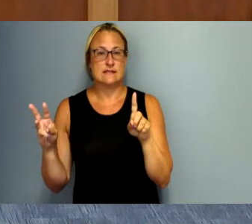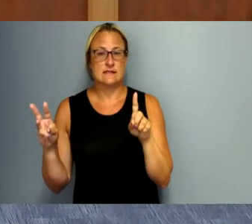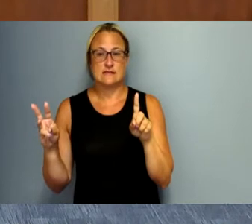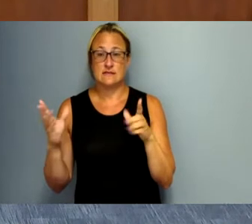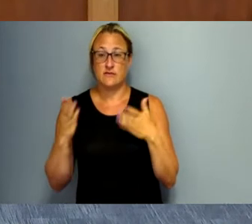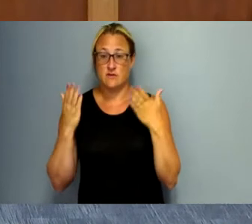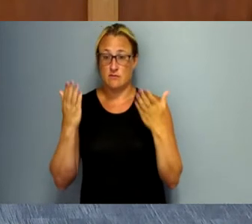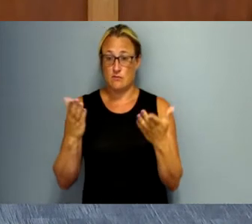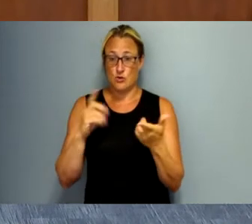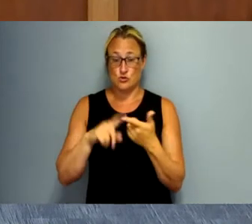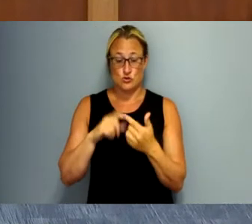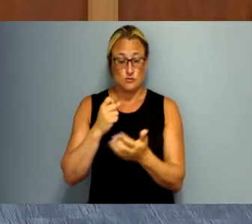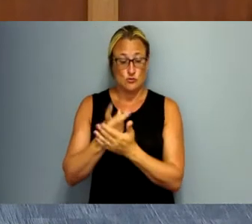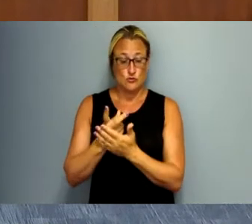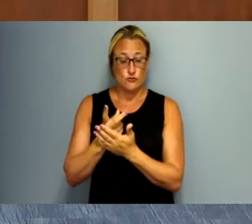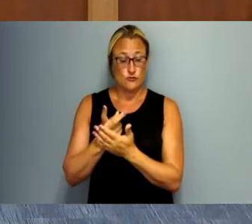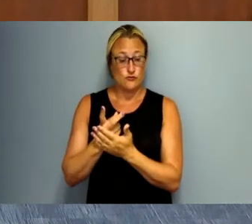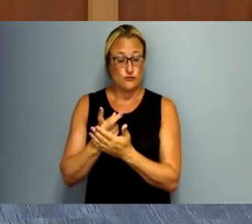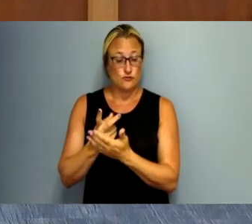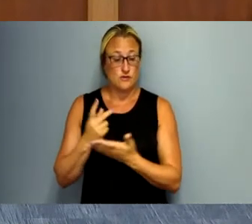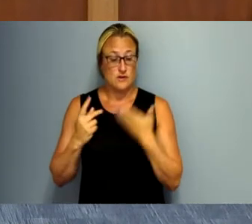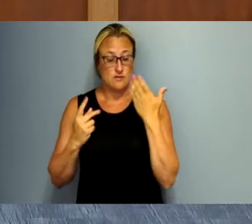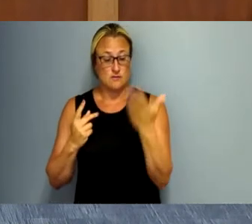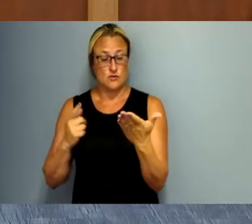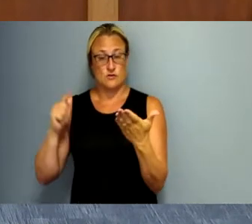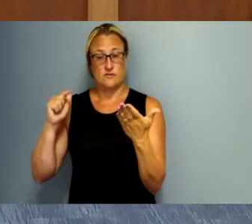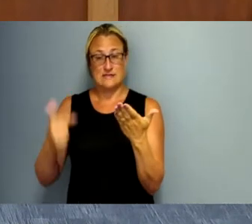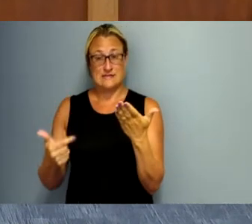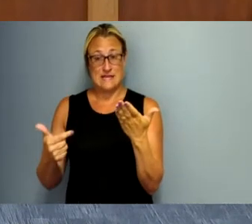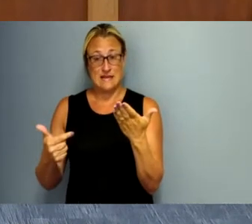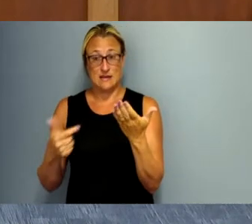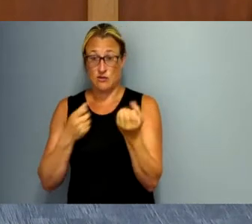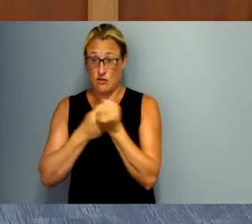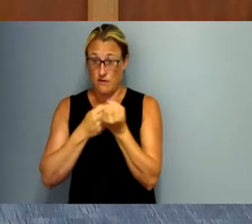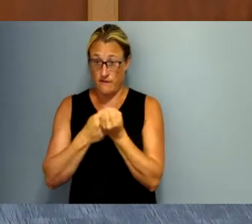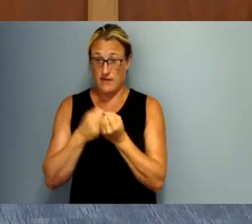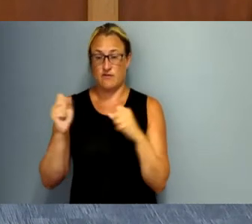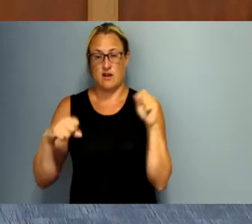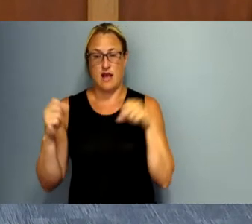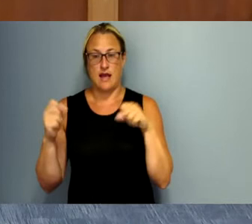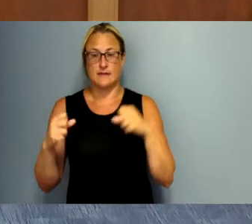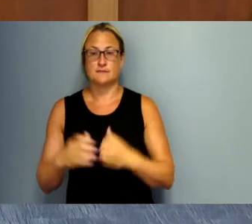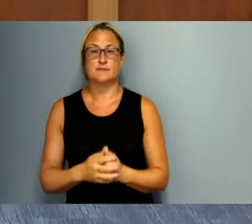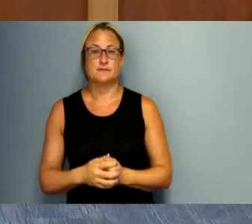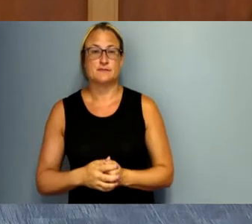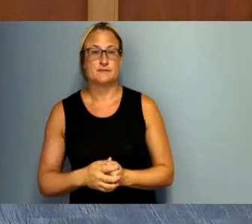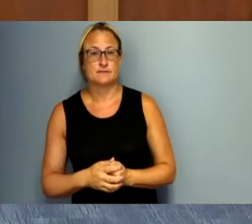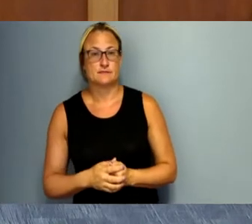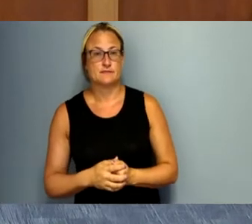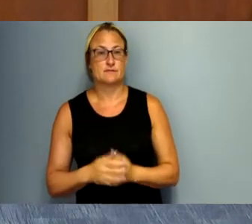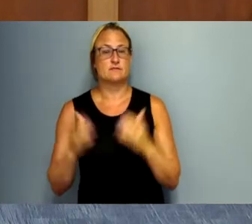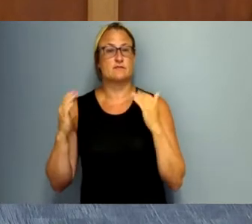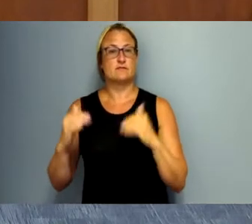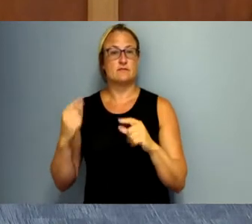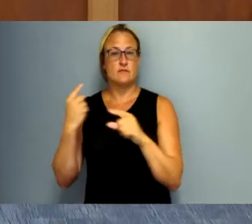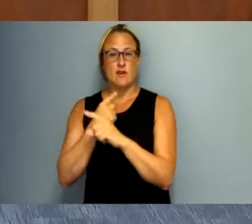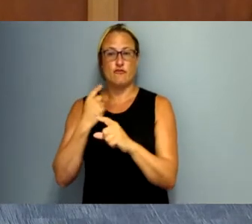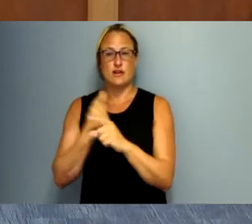to approve those resolutions? So moved. Second. All in favor? Aye. Aye. Okay, thank you. All right, regular agenda.